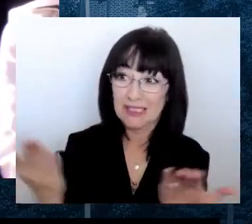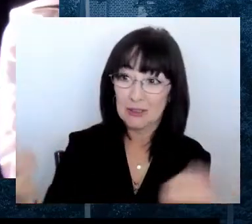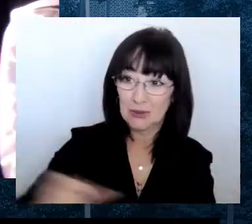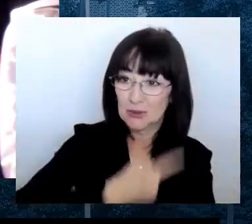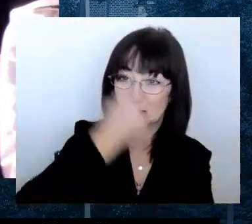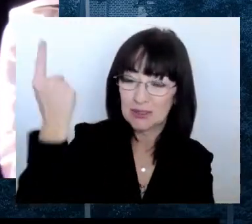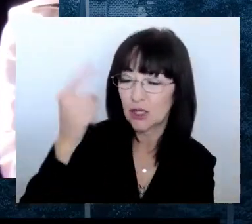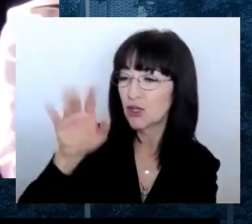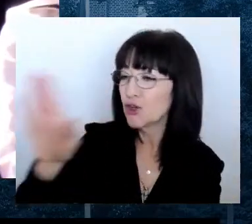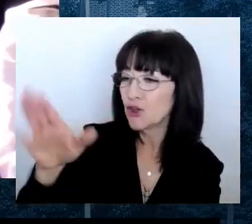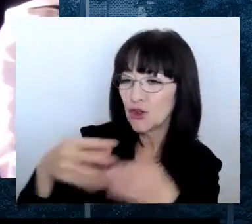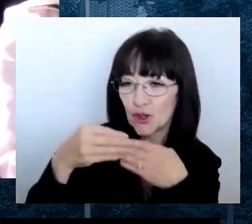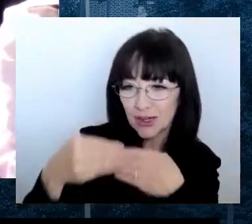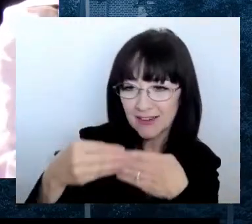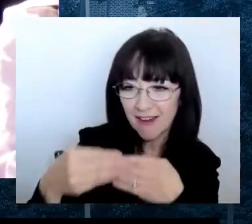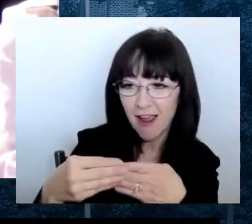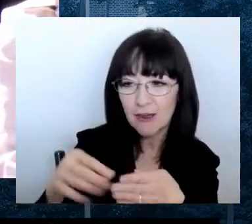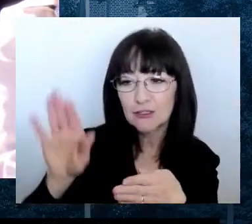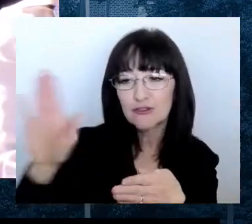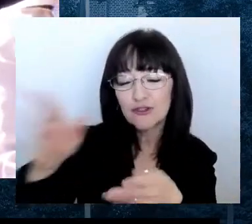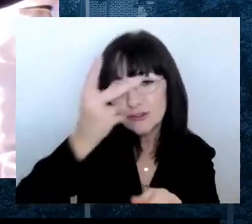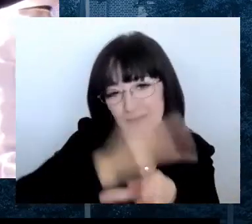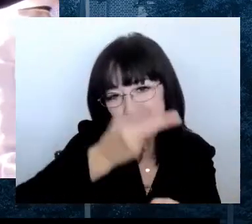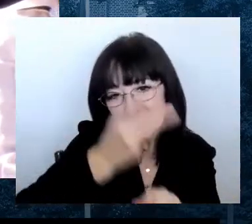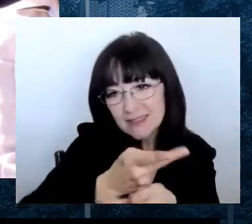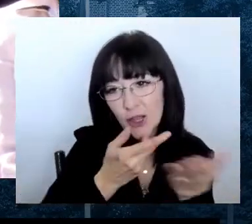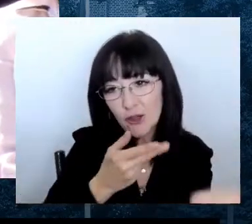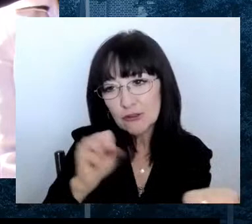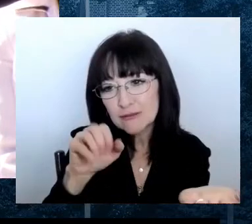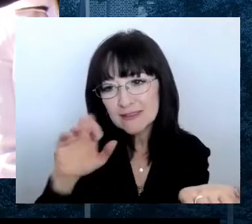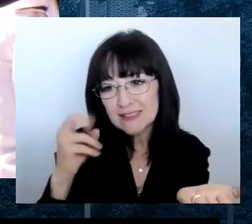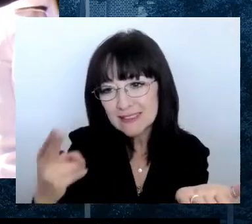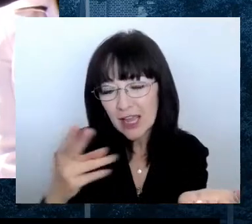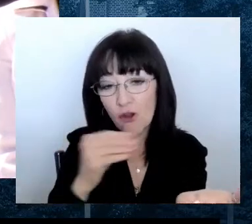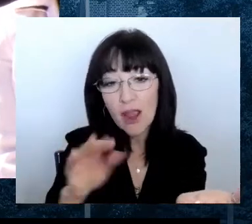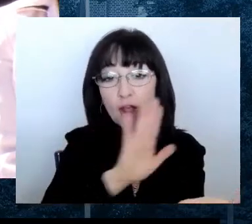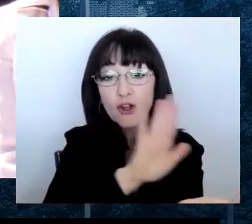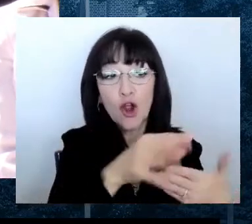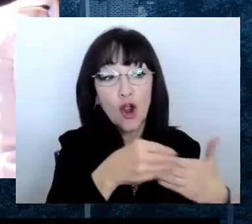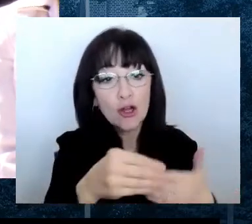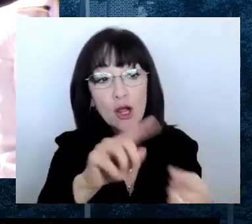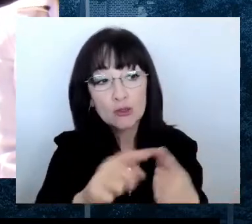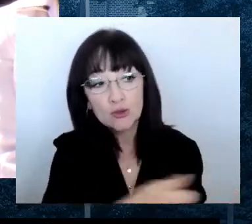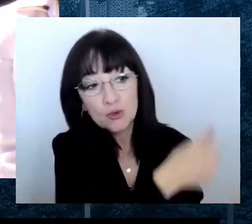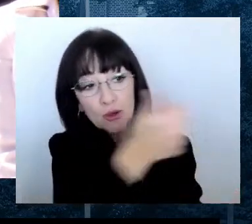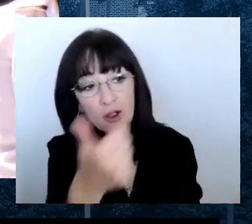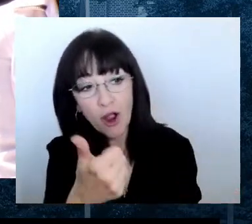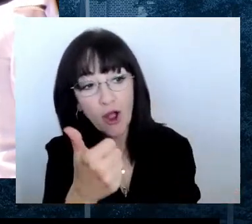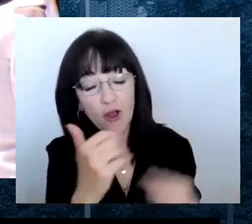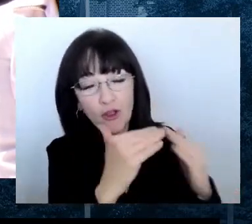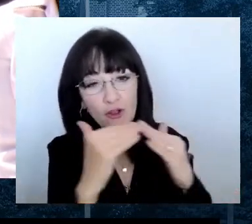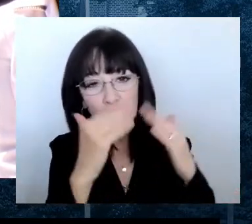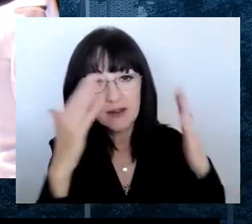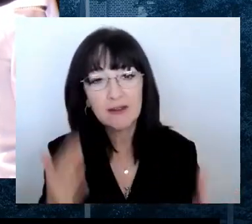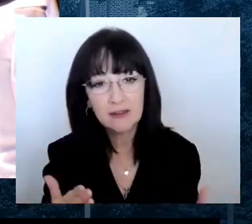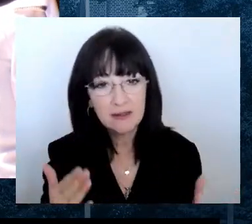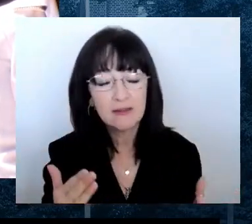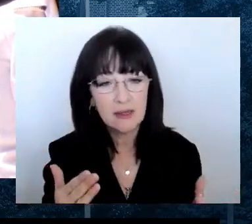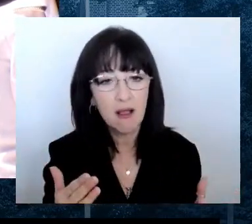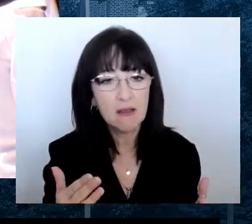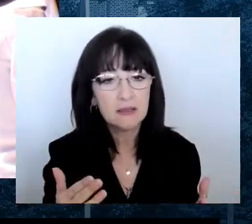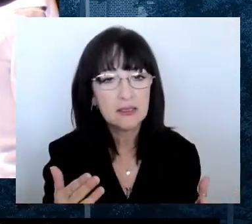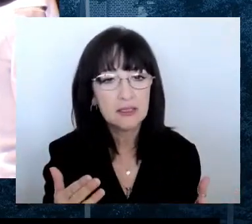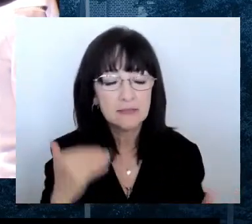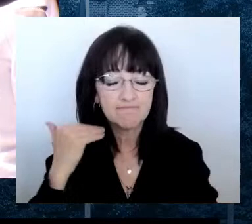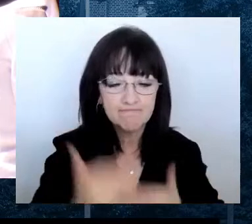Your guidance and nurturing to Sarah, and Sarah's guidance and nurturing to her colleagues and to stakeholders, shepherding this through the legislative process to today with